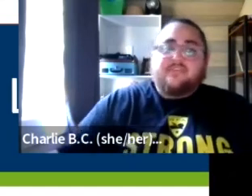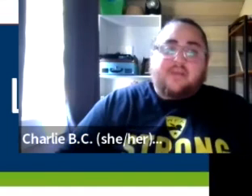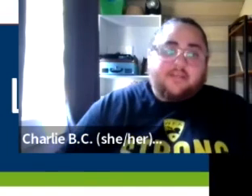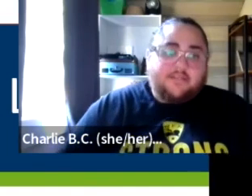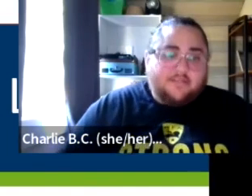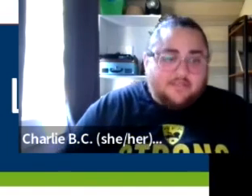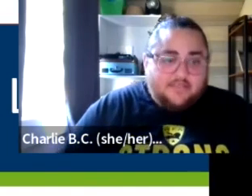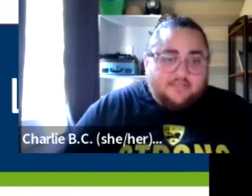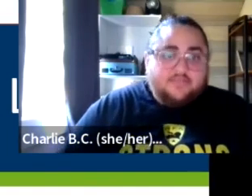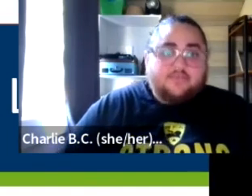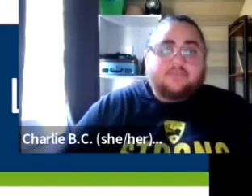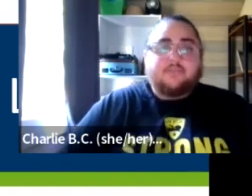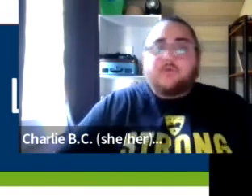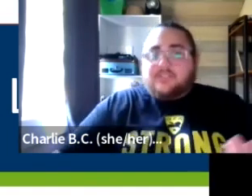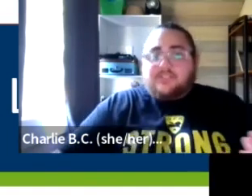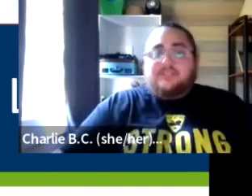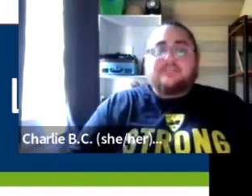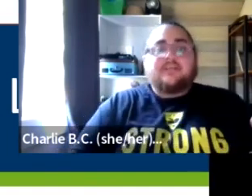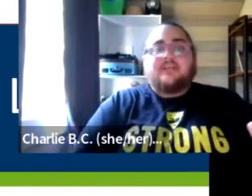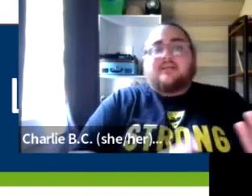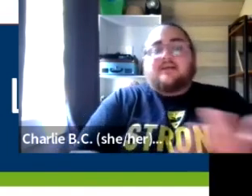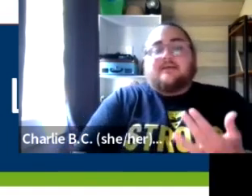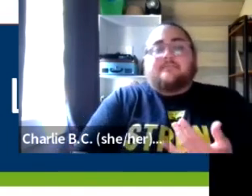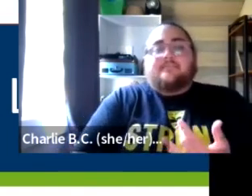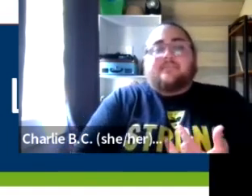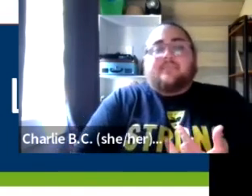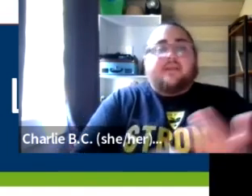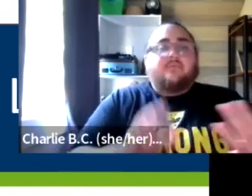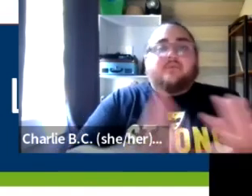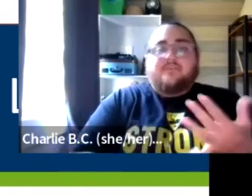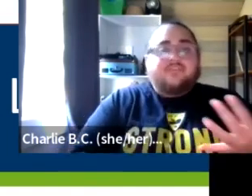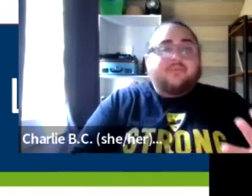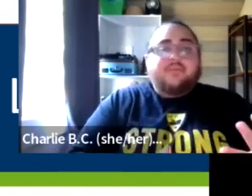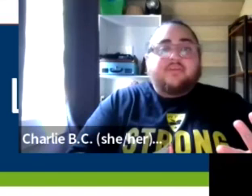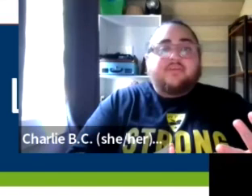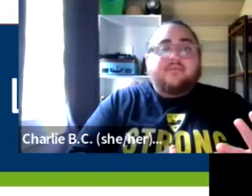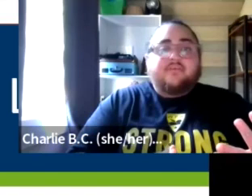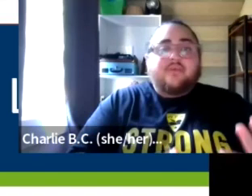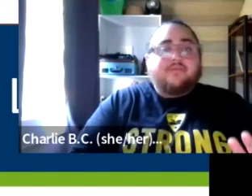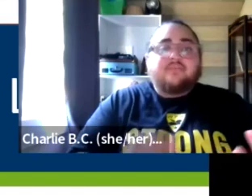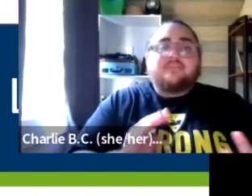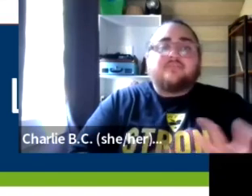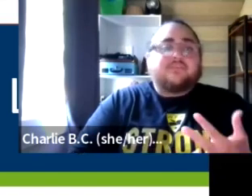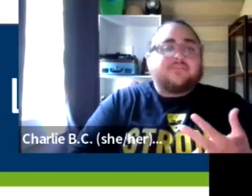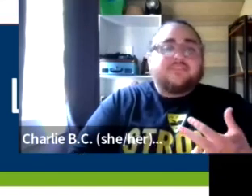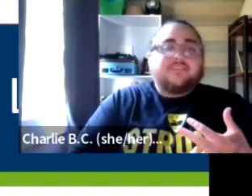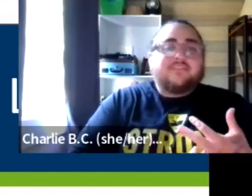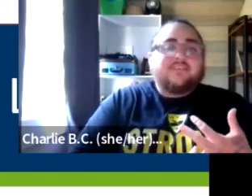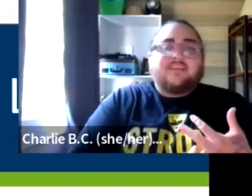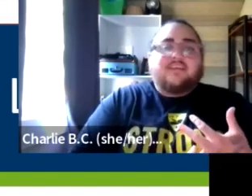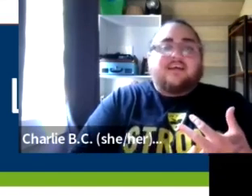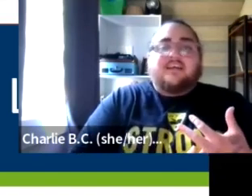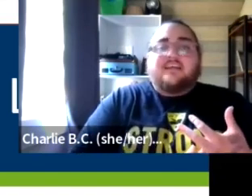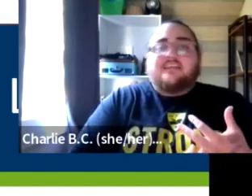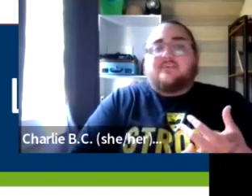Disability Services Guide does answer some questions, like what are the disability waivers, what